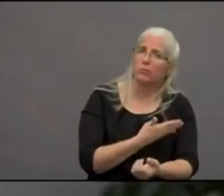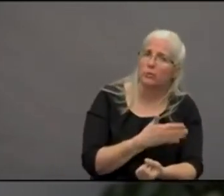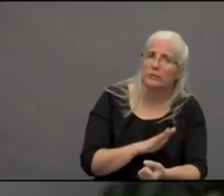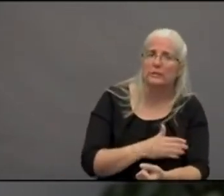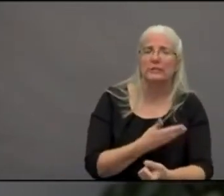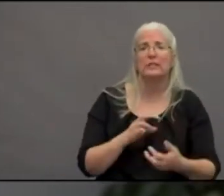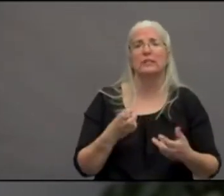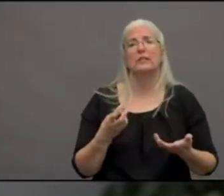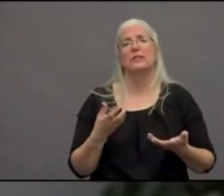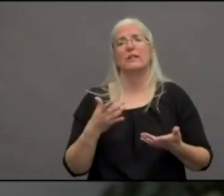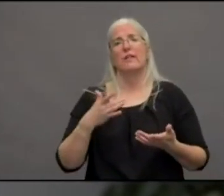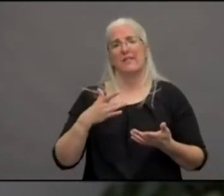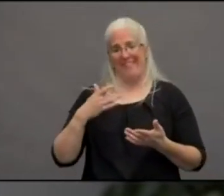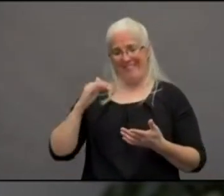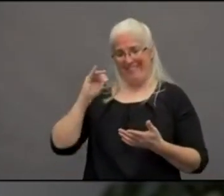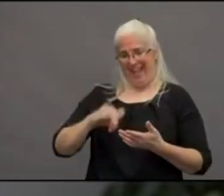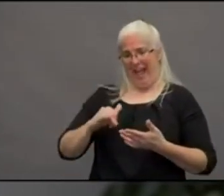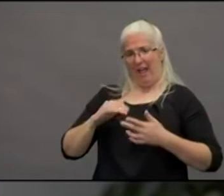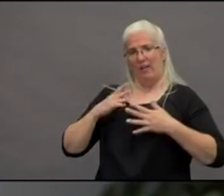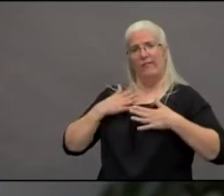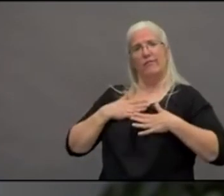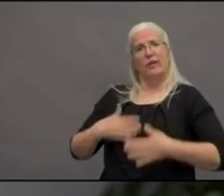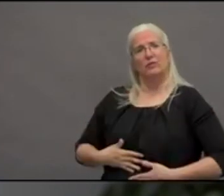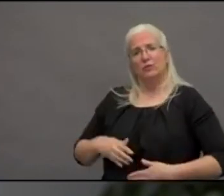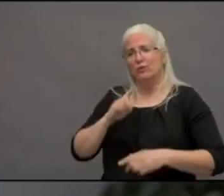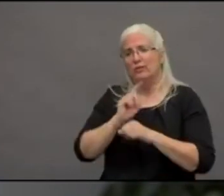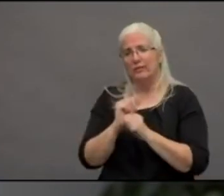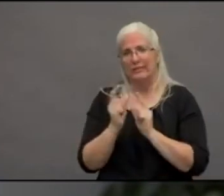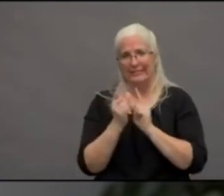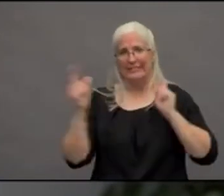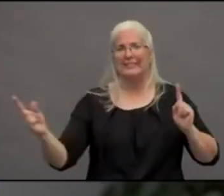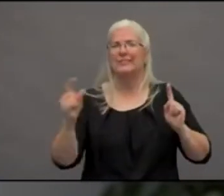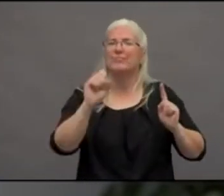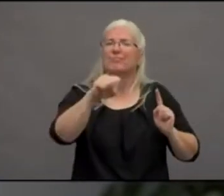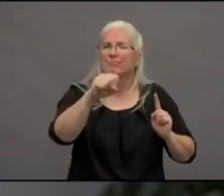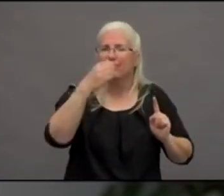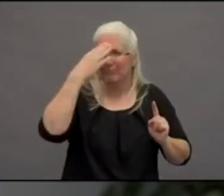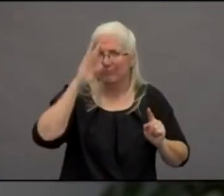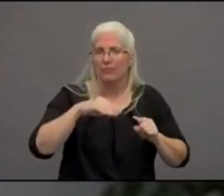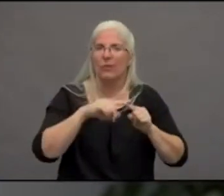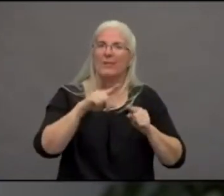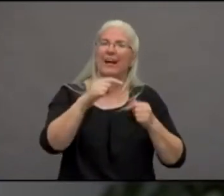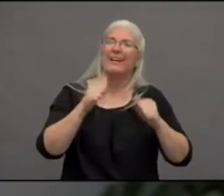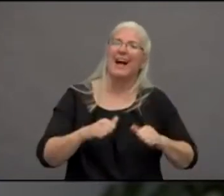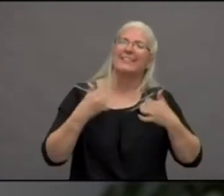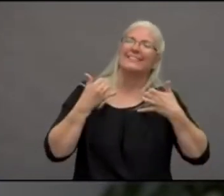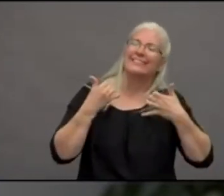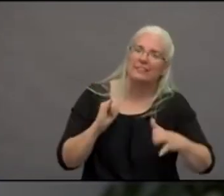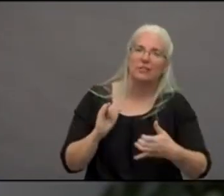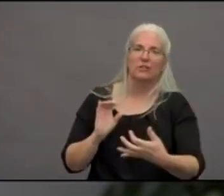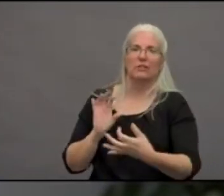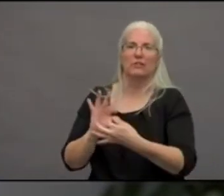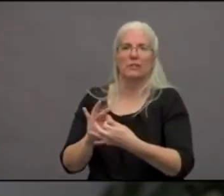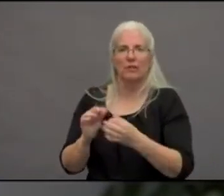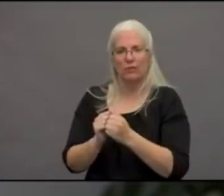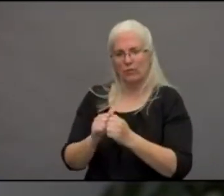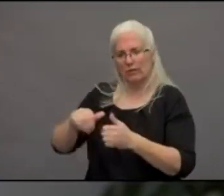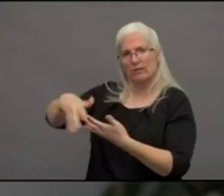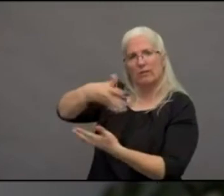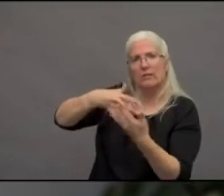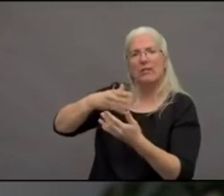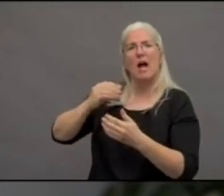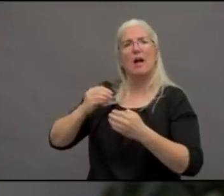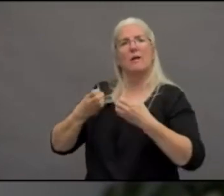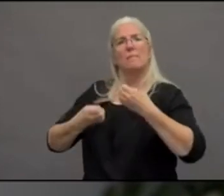to be physically distant, but we can be socially connected. We can be emotionally connected. And those social,